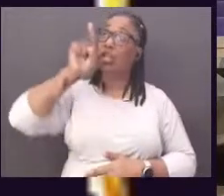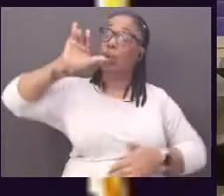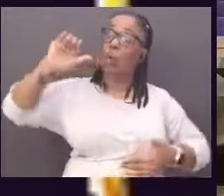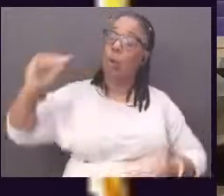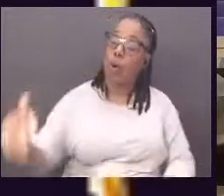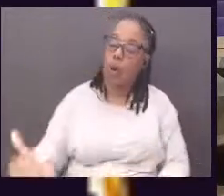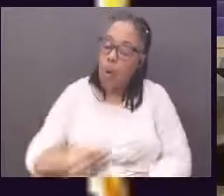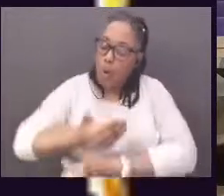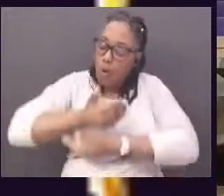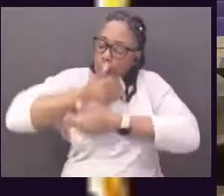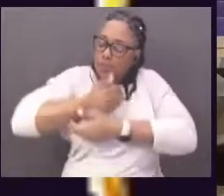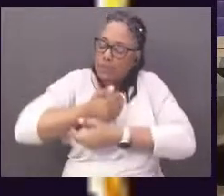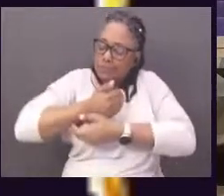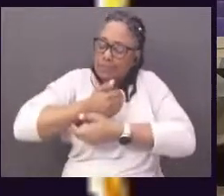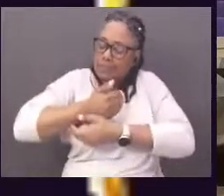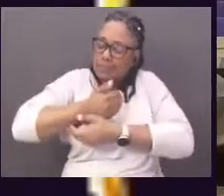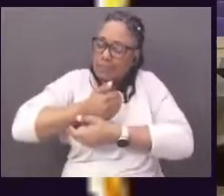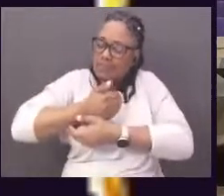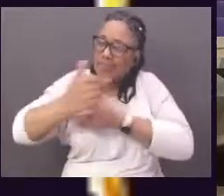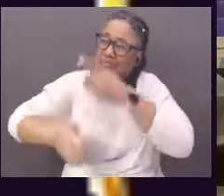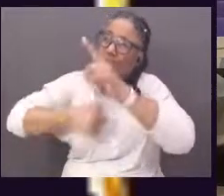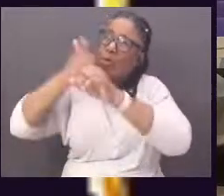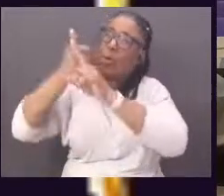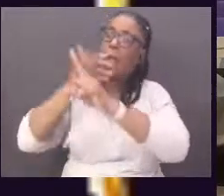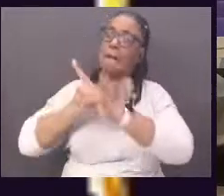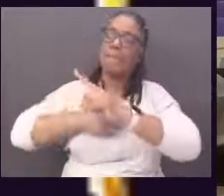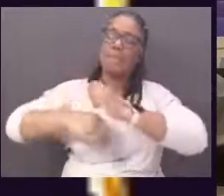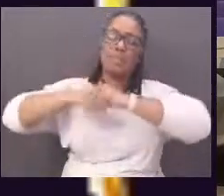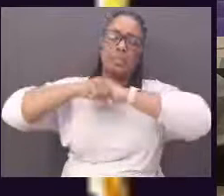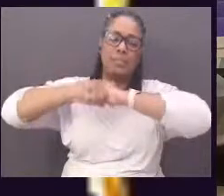are my shelter from the storm.